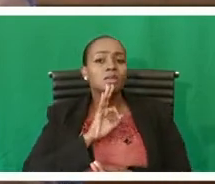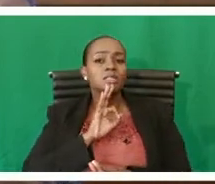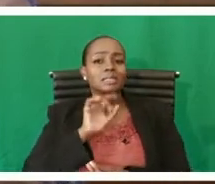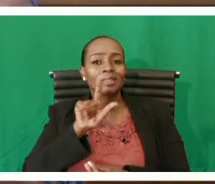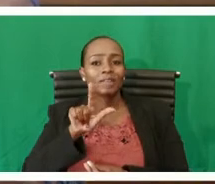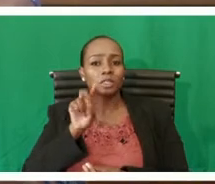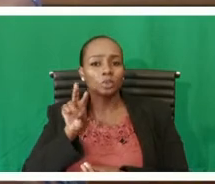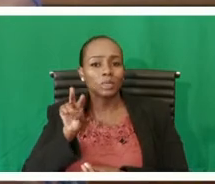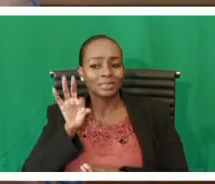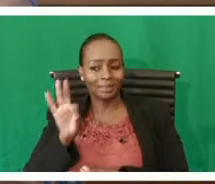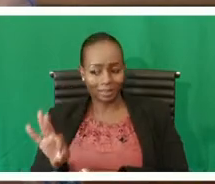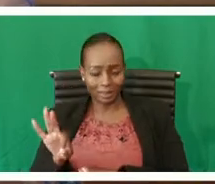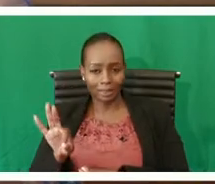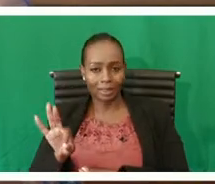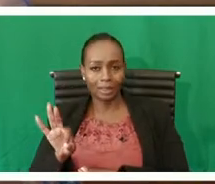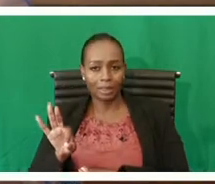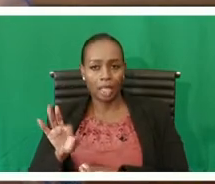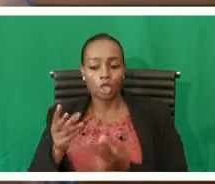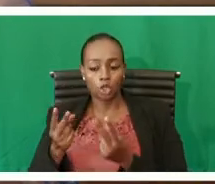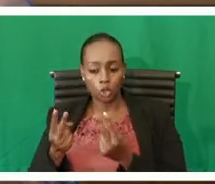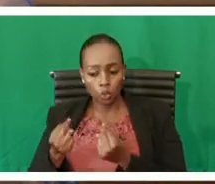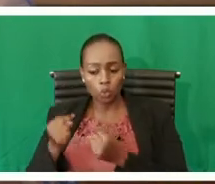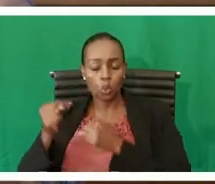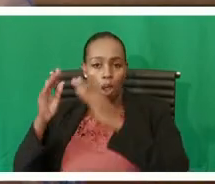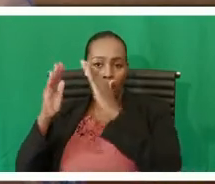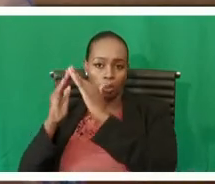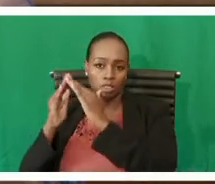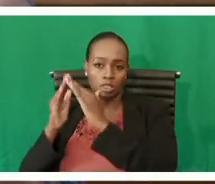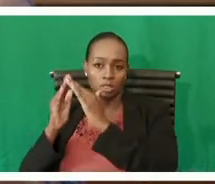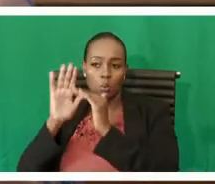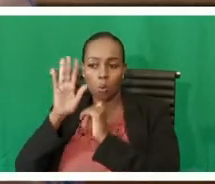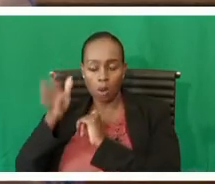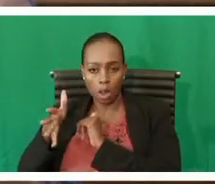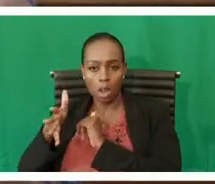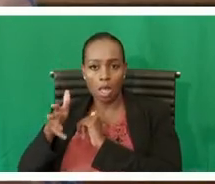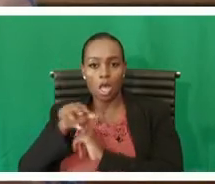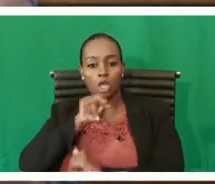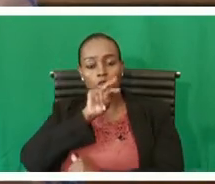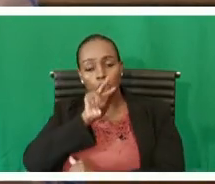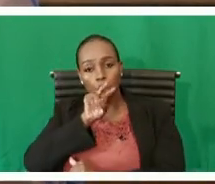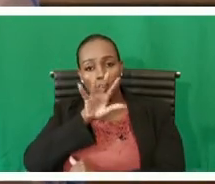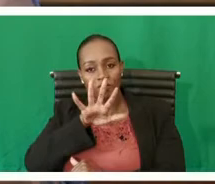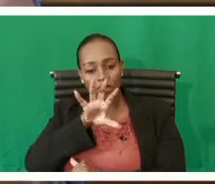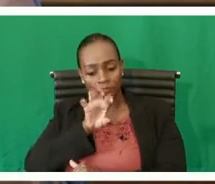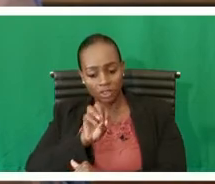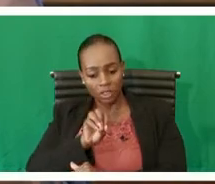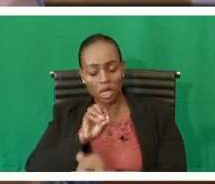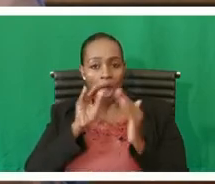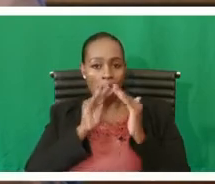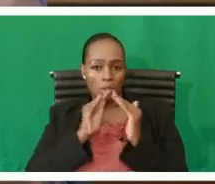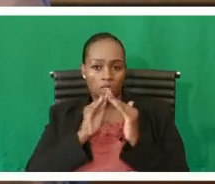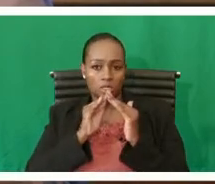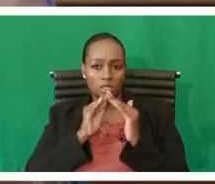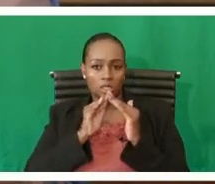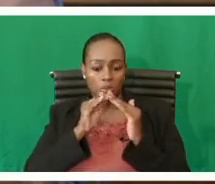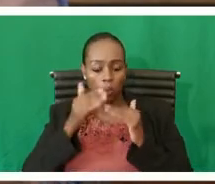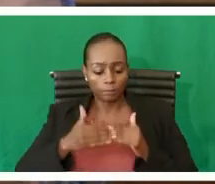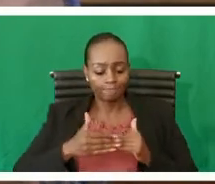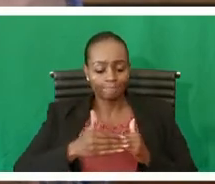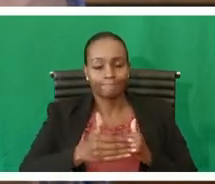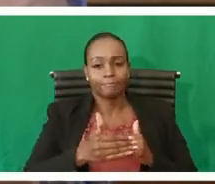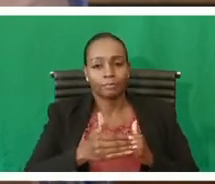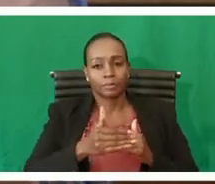3,723, will be new unit and 250 will be for the